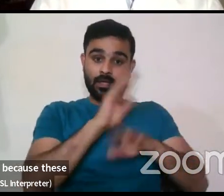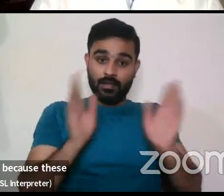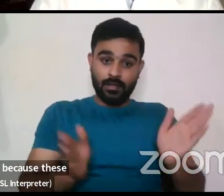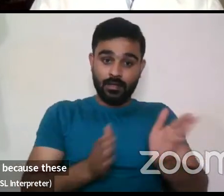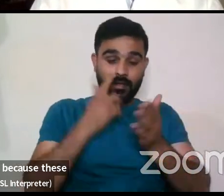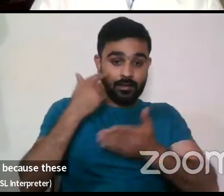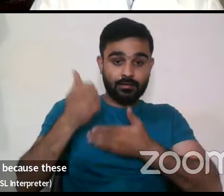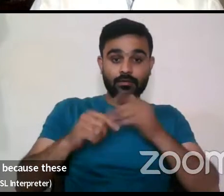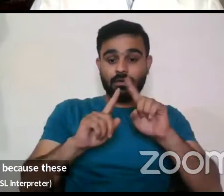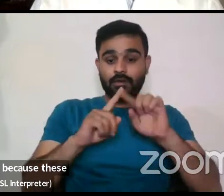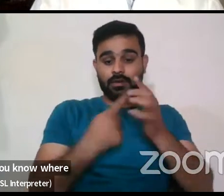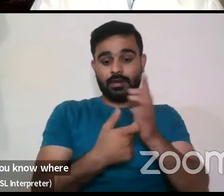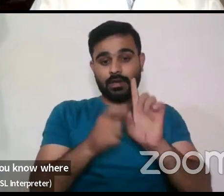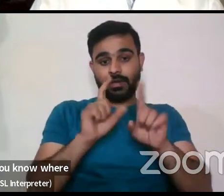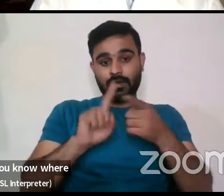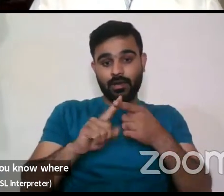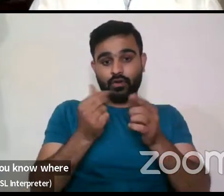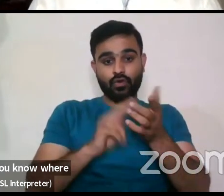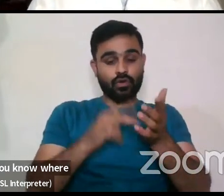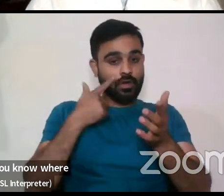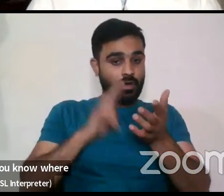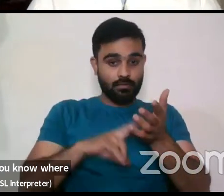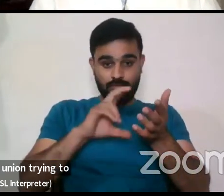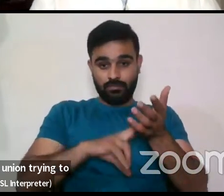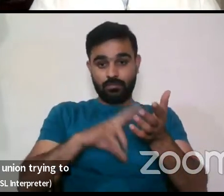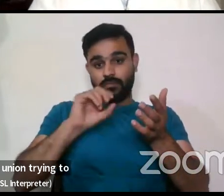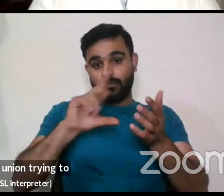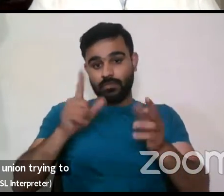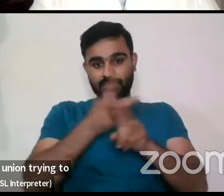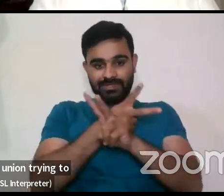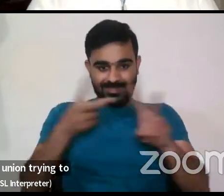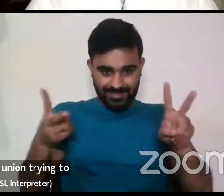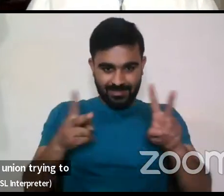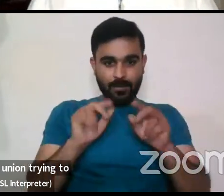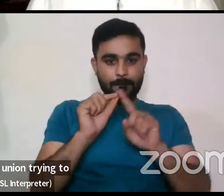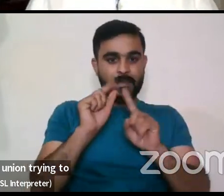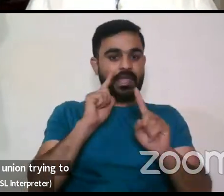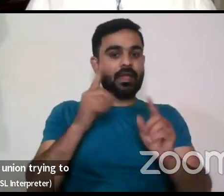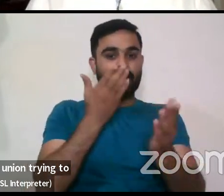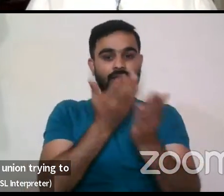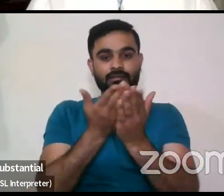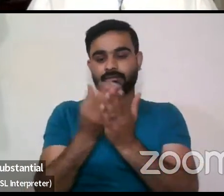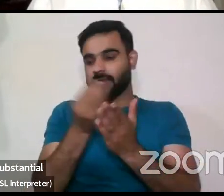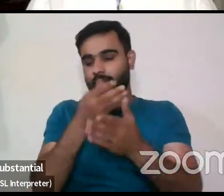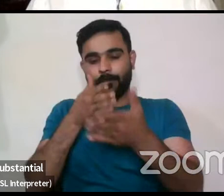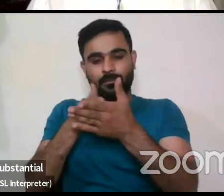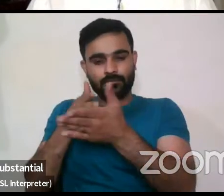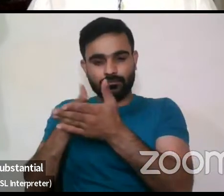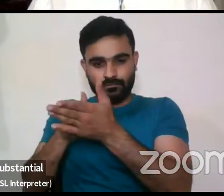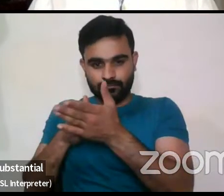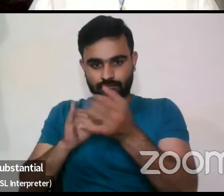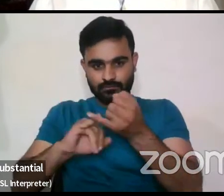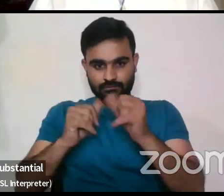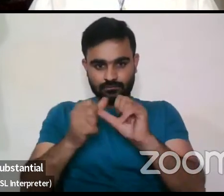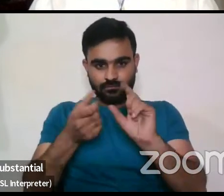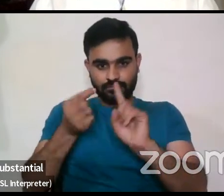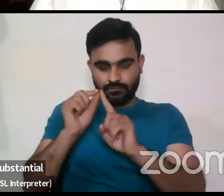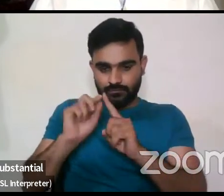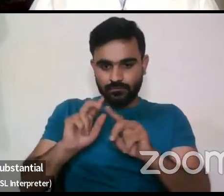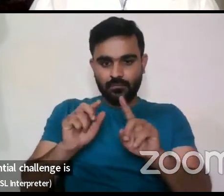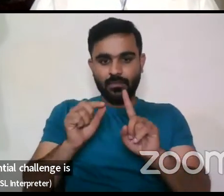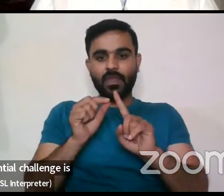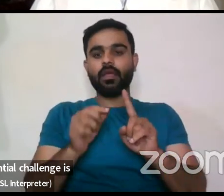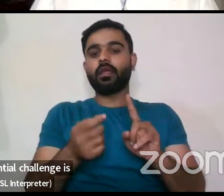trade union trying to impose NOC and PIS, etc. So substantial challenges on the scope of pharma